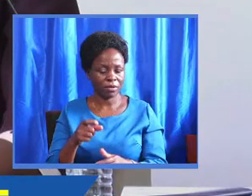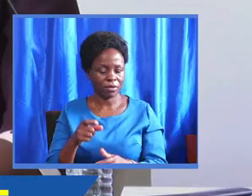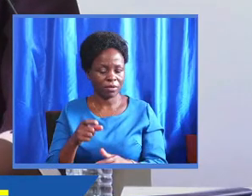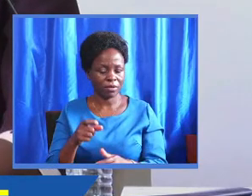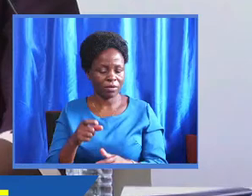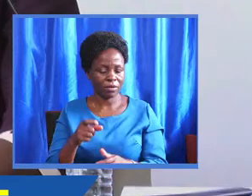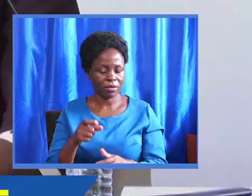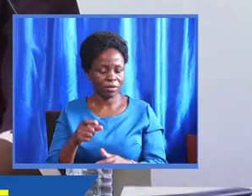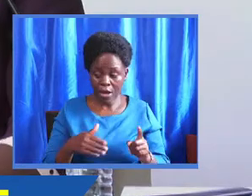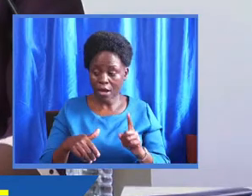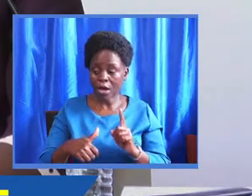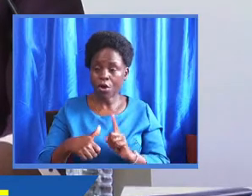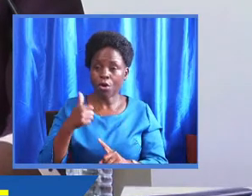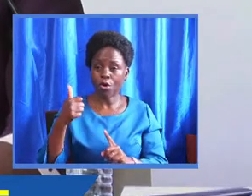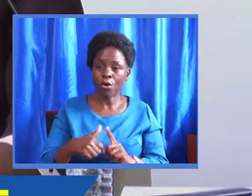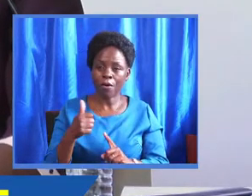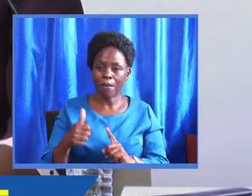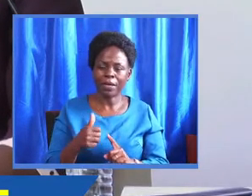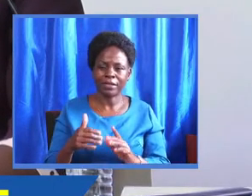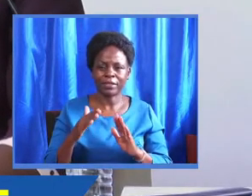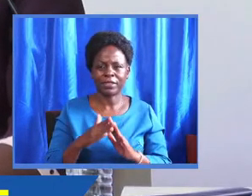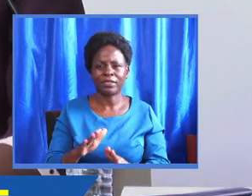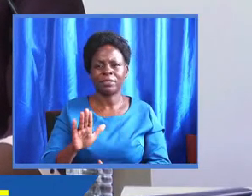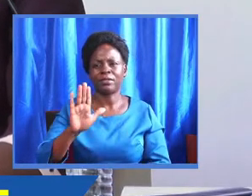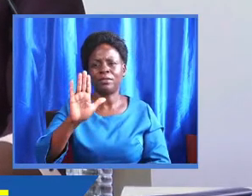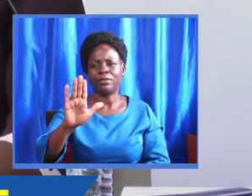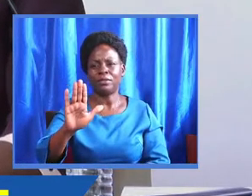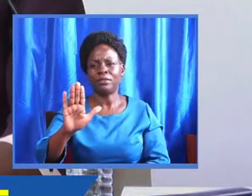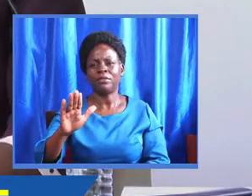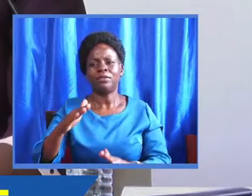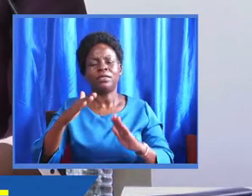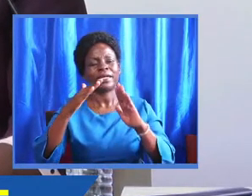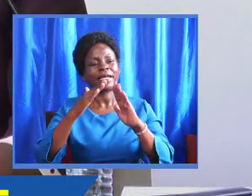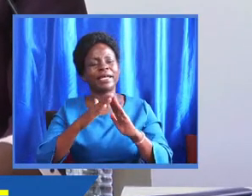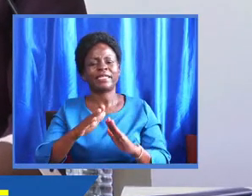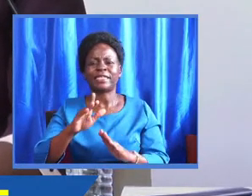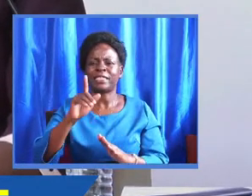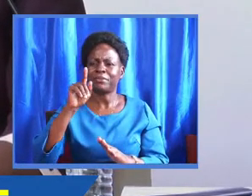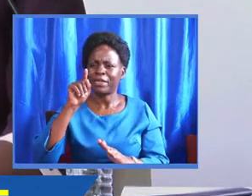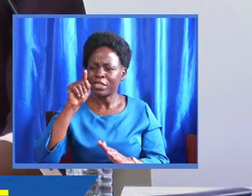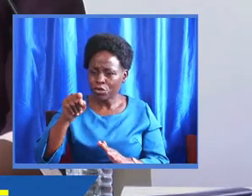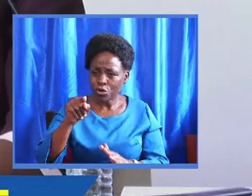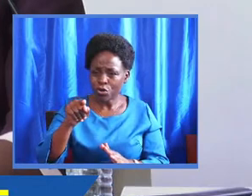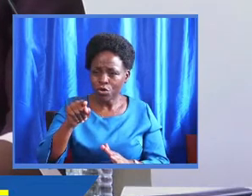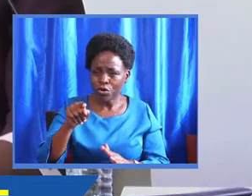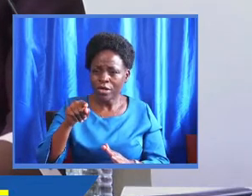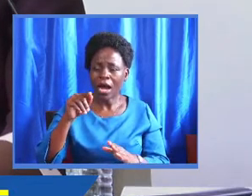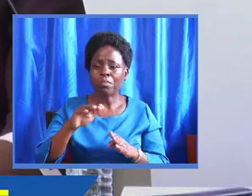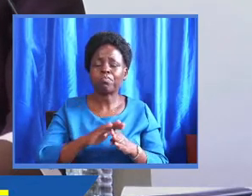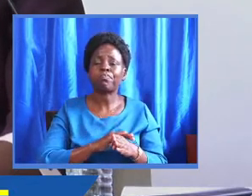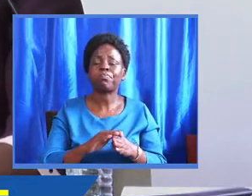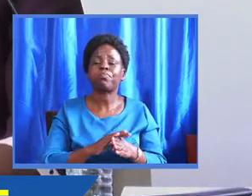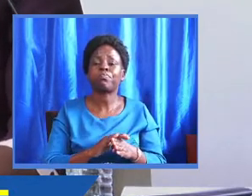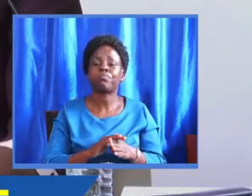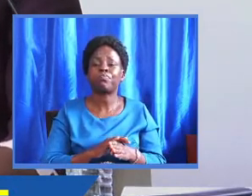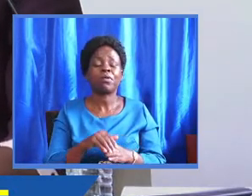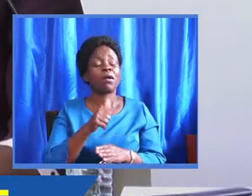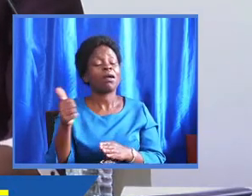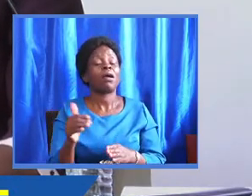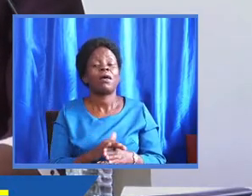Bw'oba ng'opangisa ekizimbe kyo ng'ekizimbe kino kiriko business